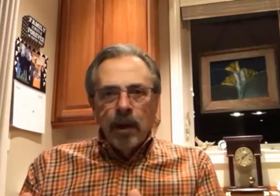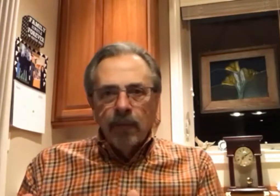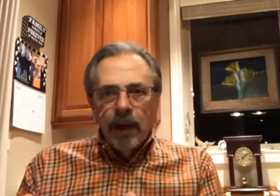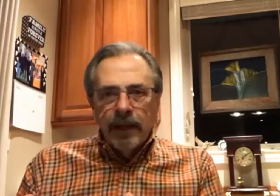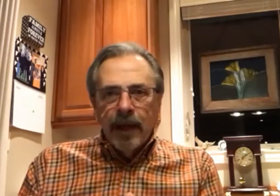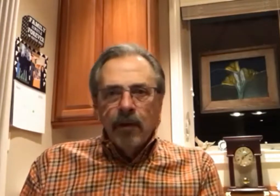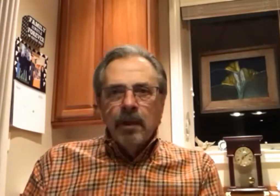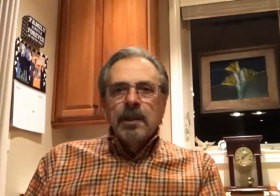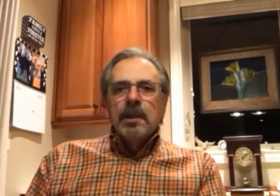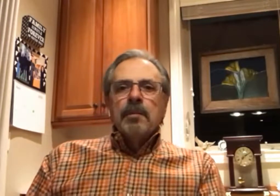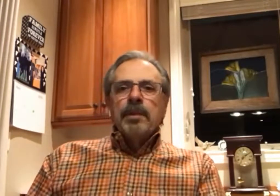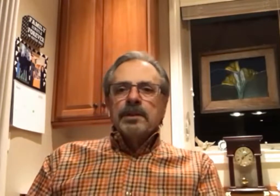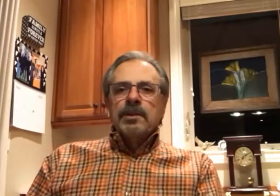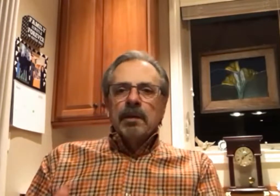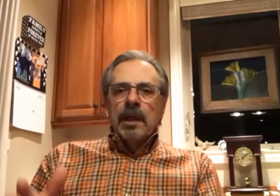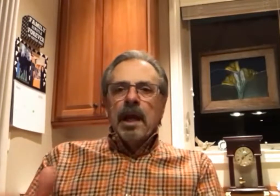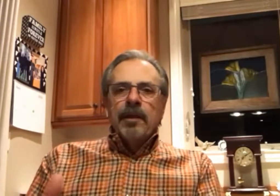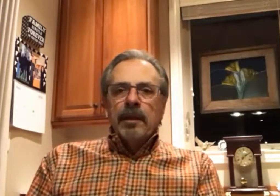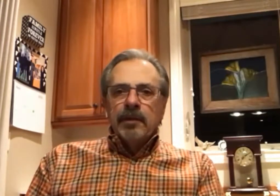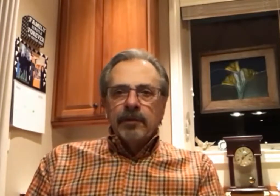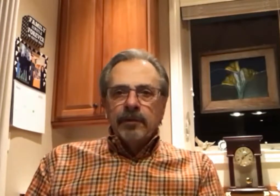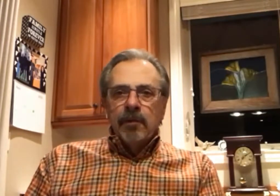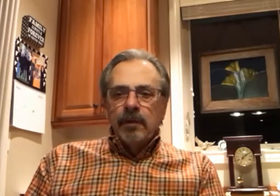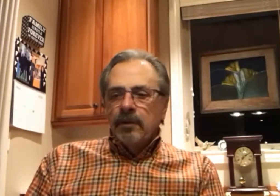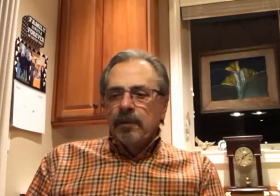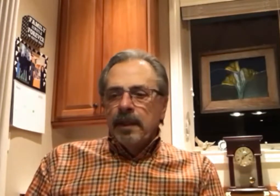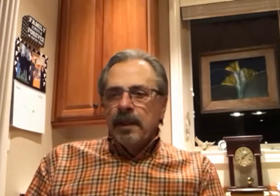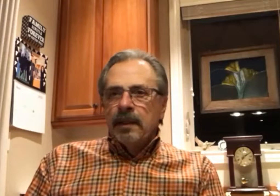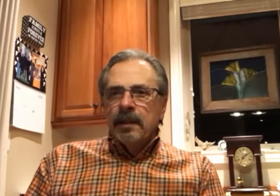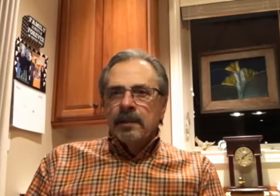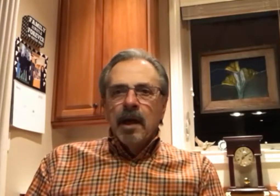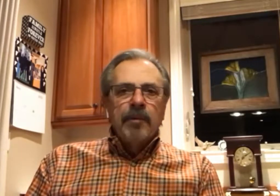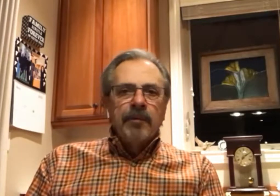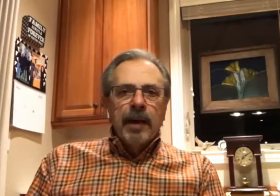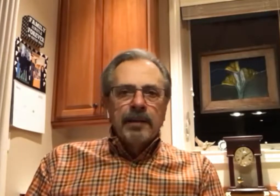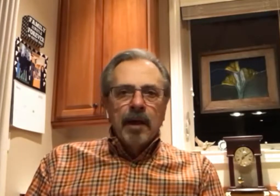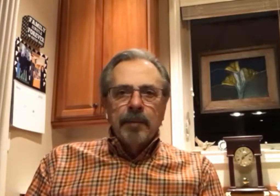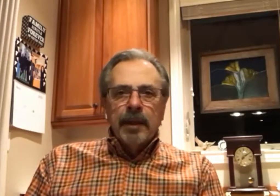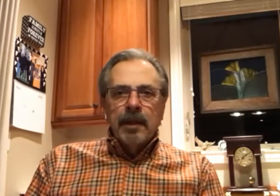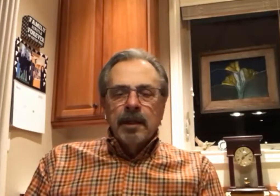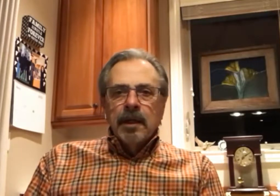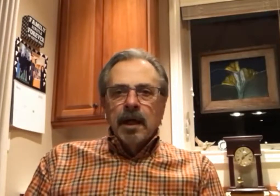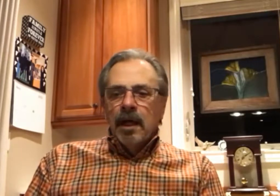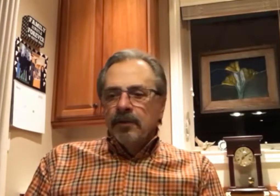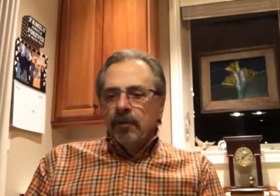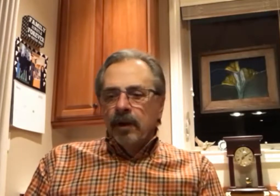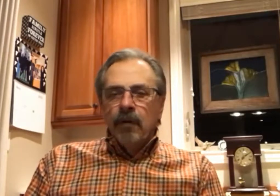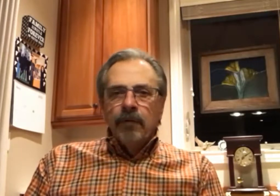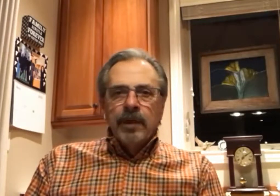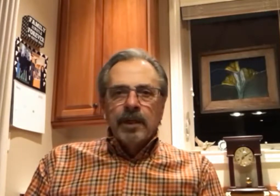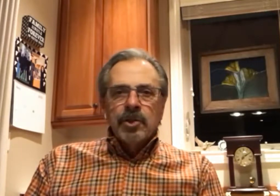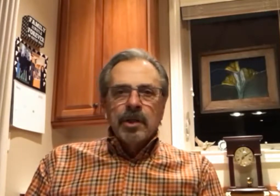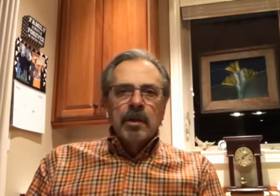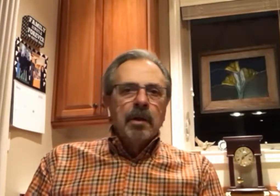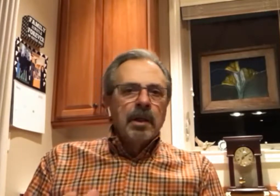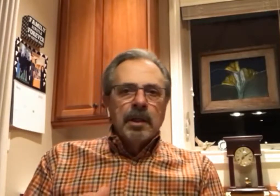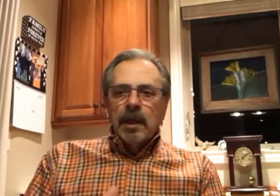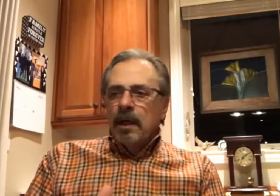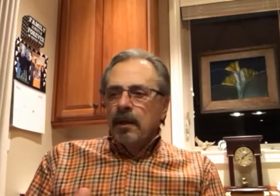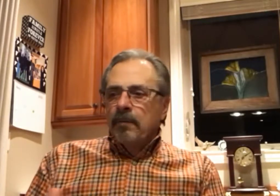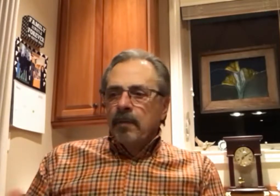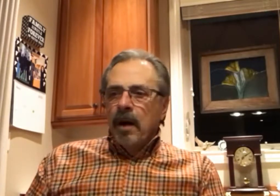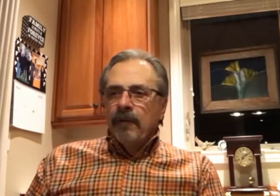than what we are right now. But certainly, I think this is going to be a top of mind topic, certainly over the next